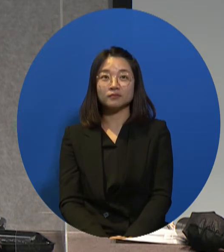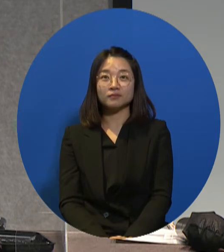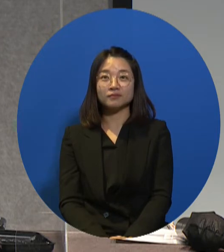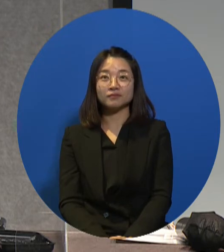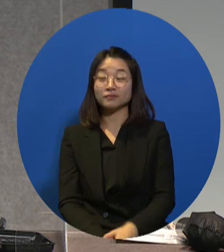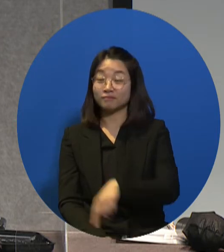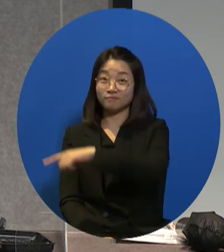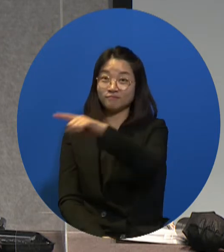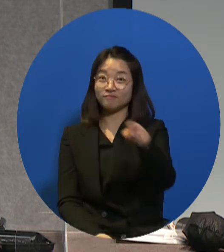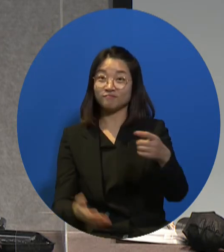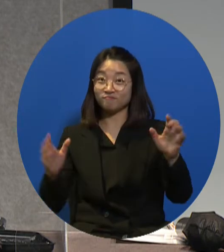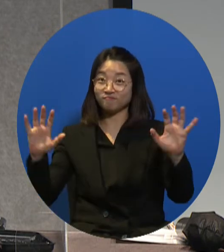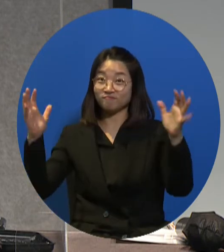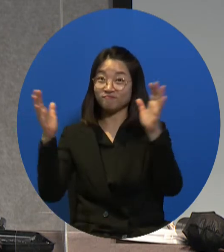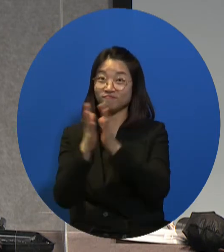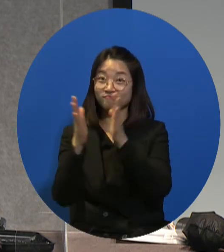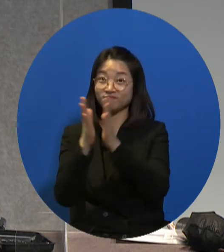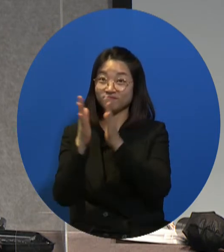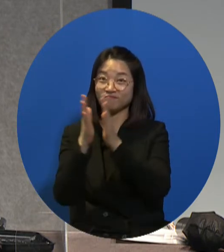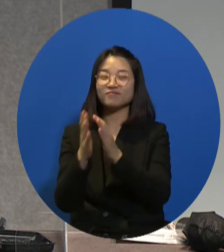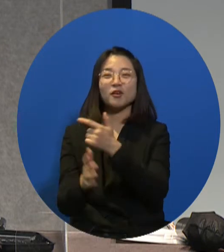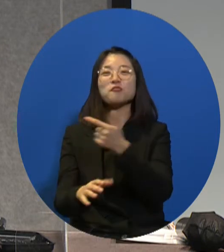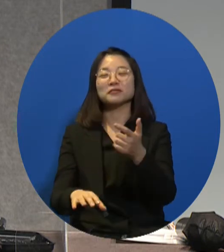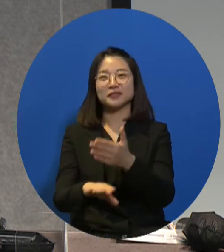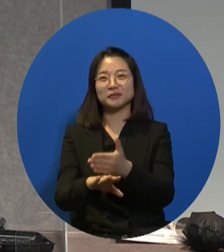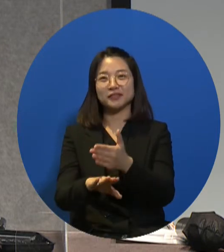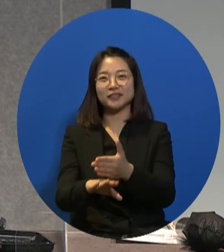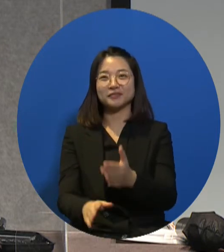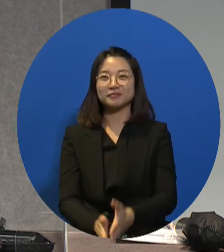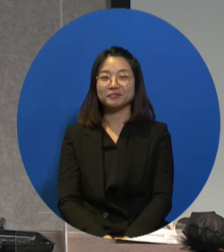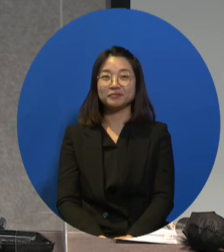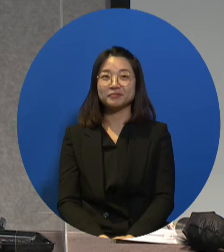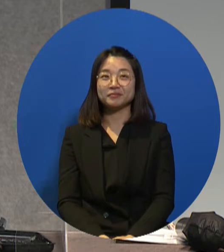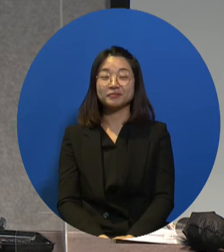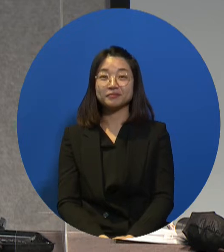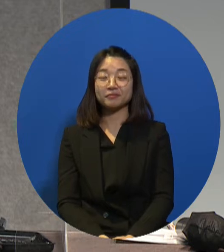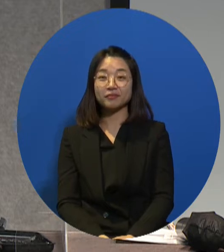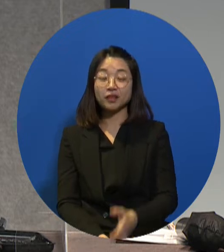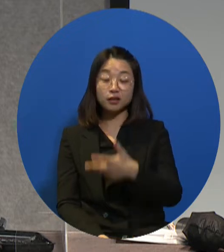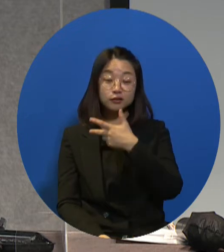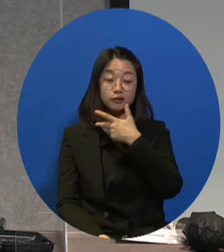Yes, there was a lot of applause coming from the floor, I should say.